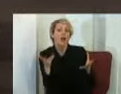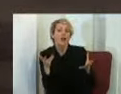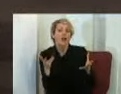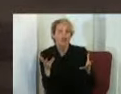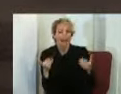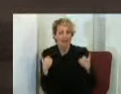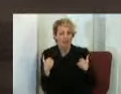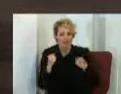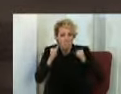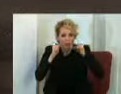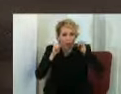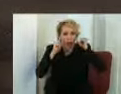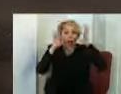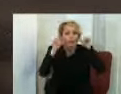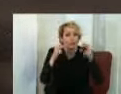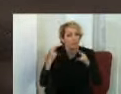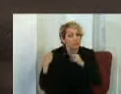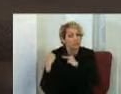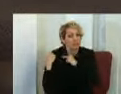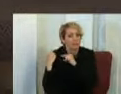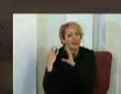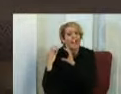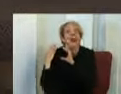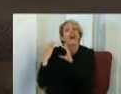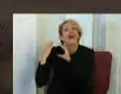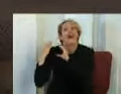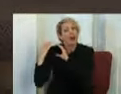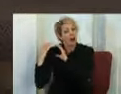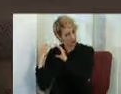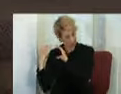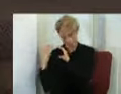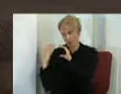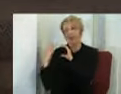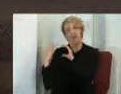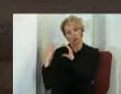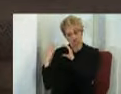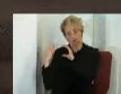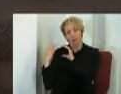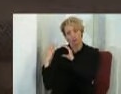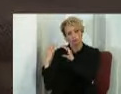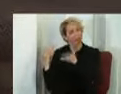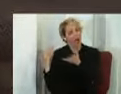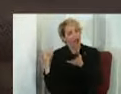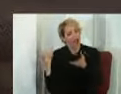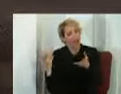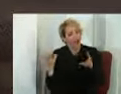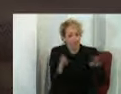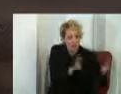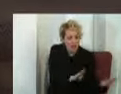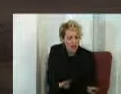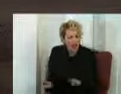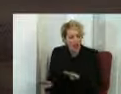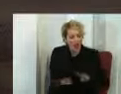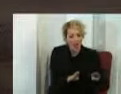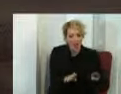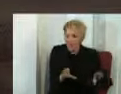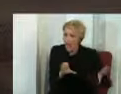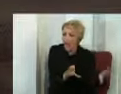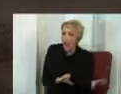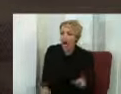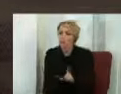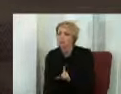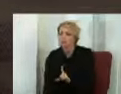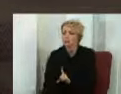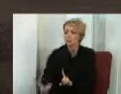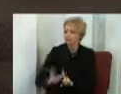awesome responsibility upon us. An awesome responsibility to behave and to act and to become God-like